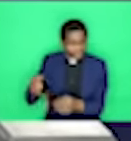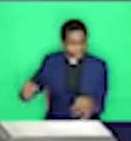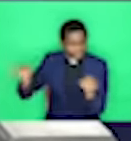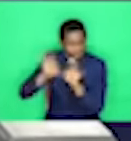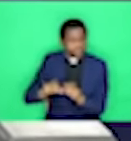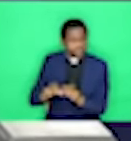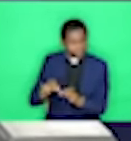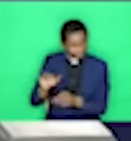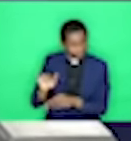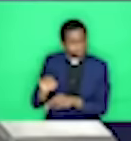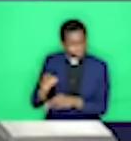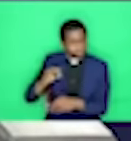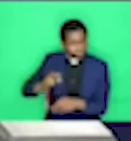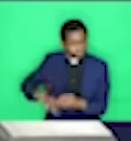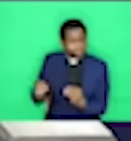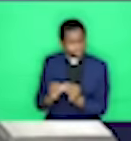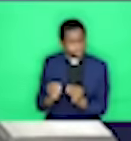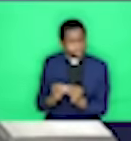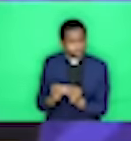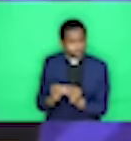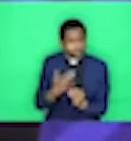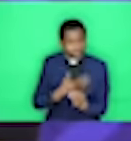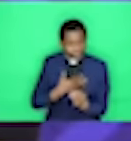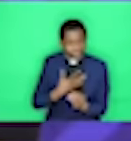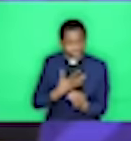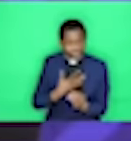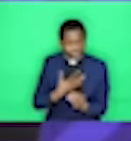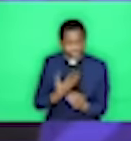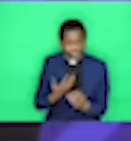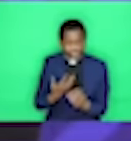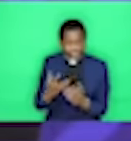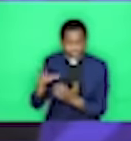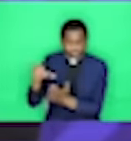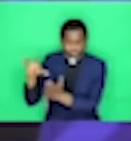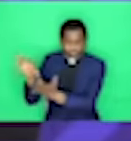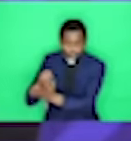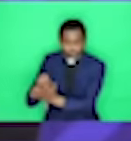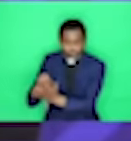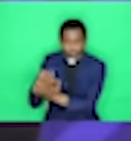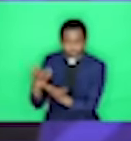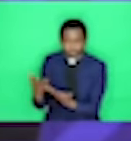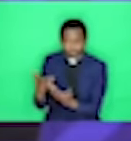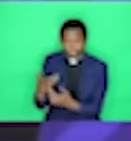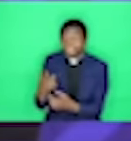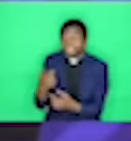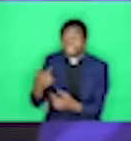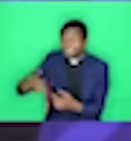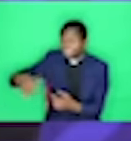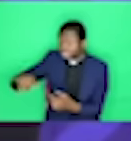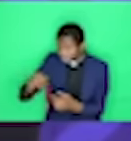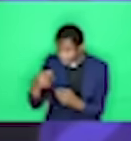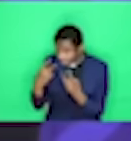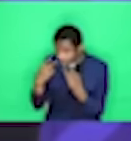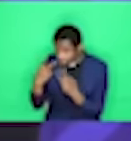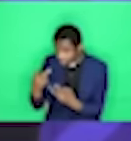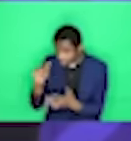And I want you to repeat this after me if you can. They saw that the immediate was